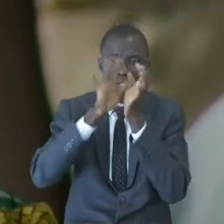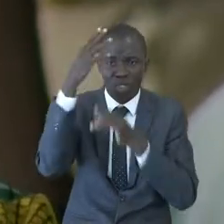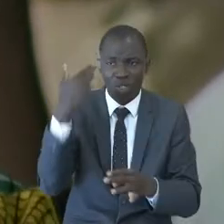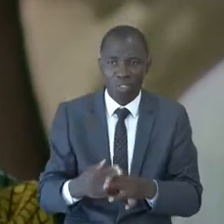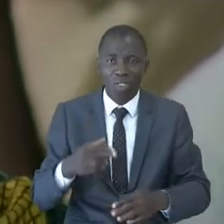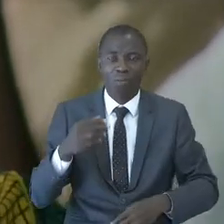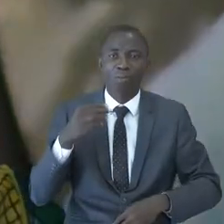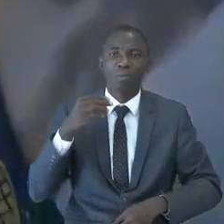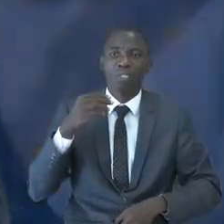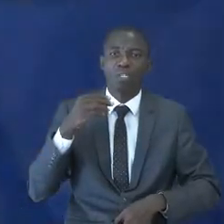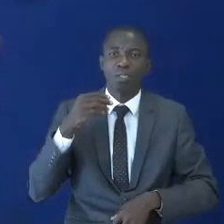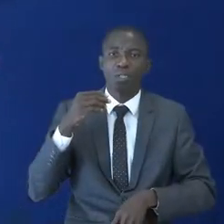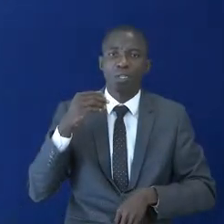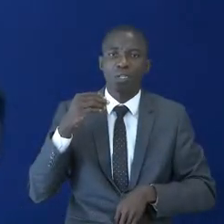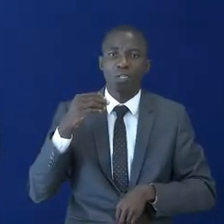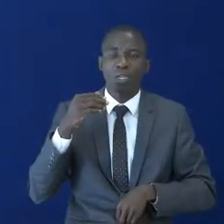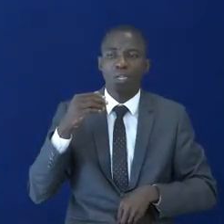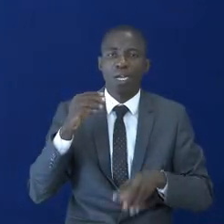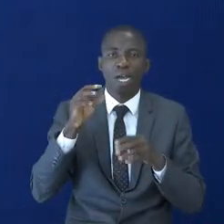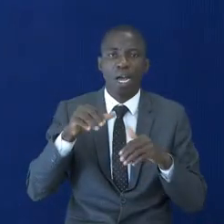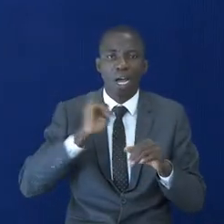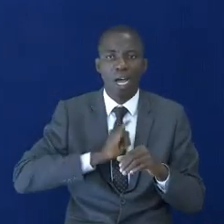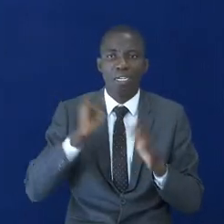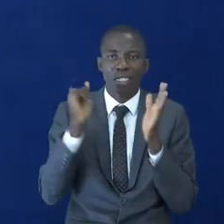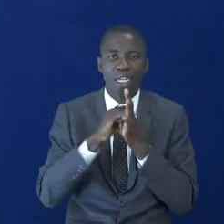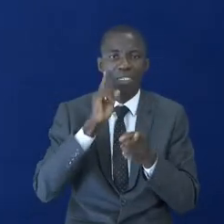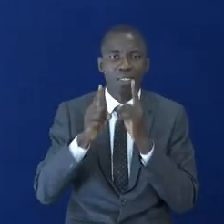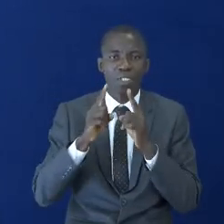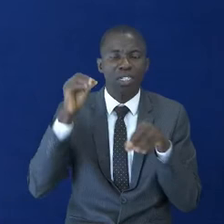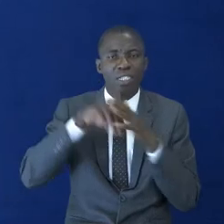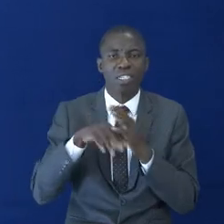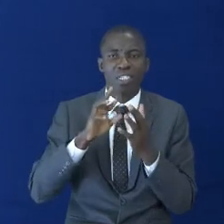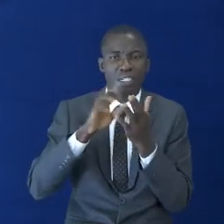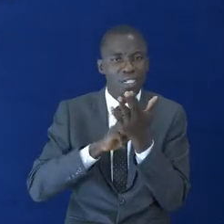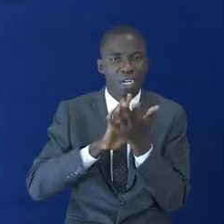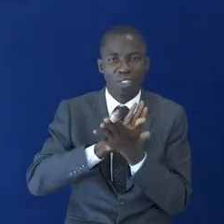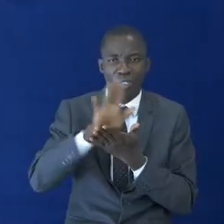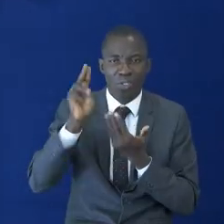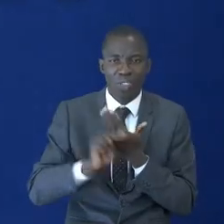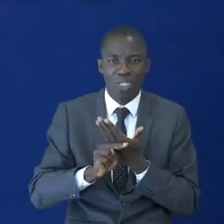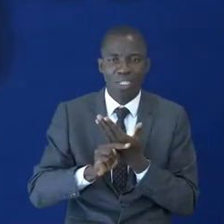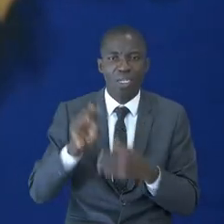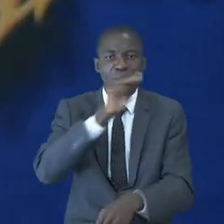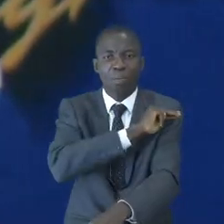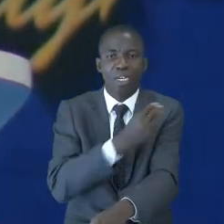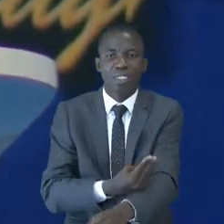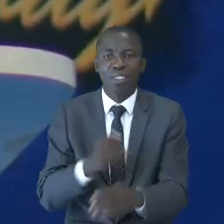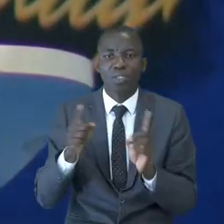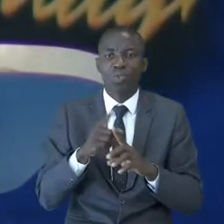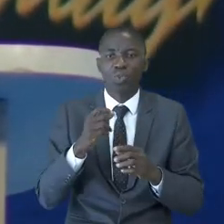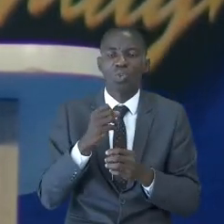I that speak in righteousness, mighty